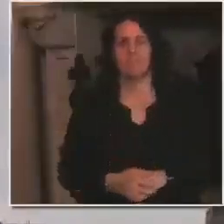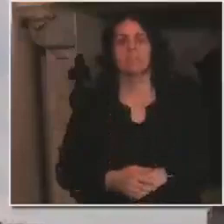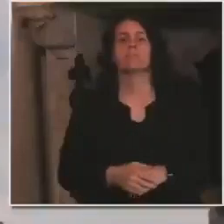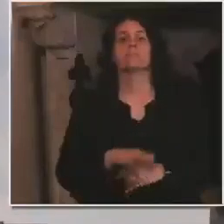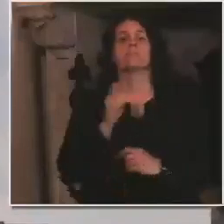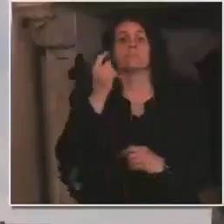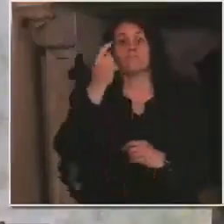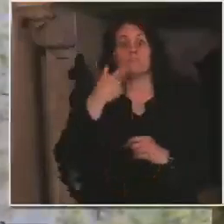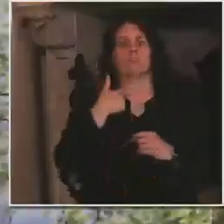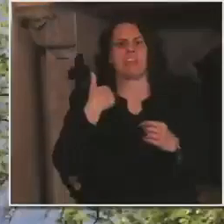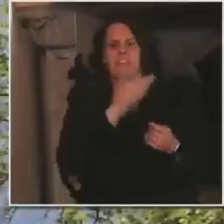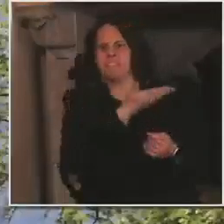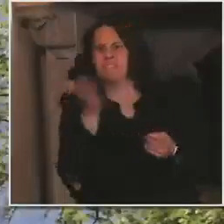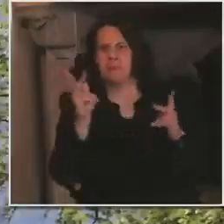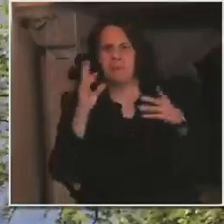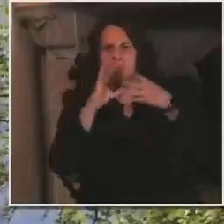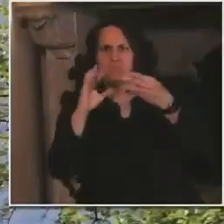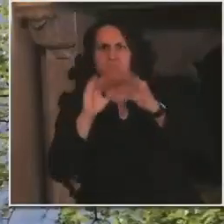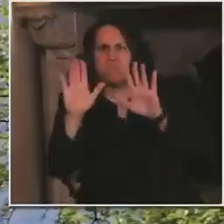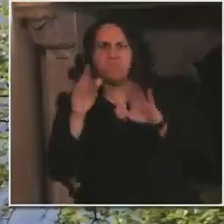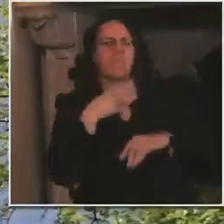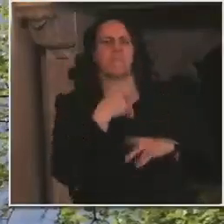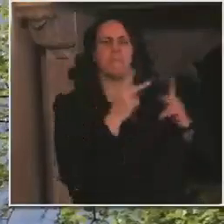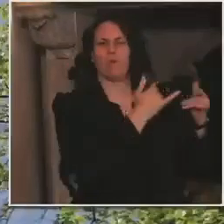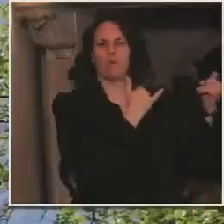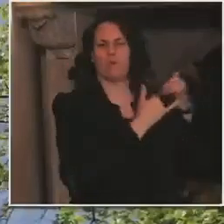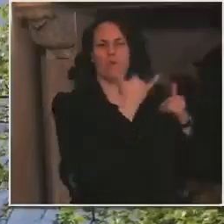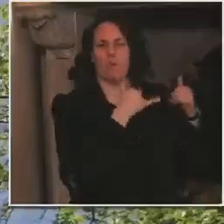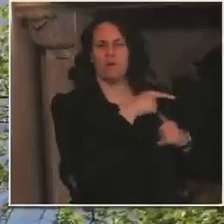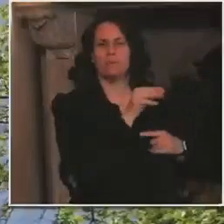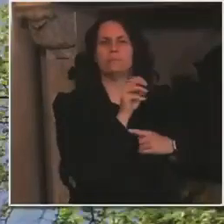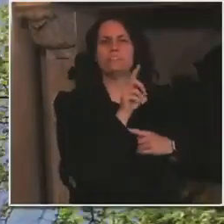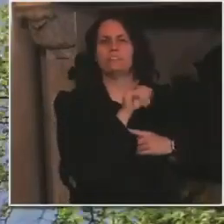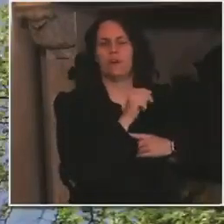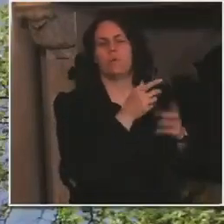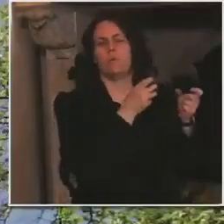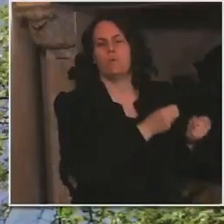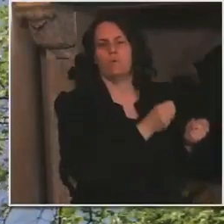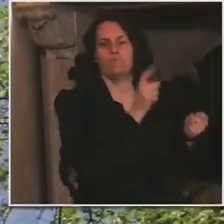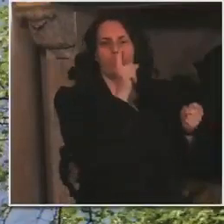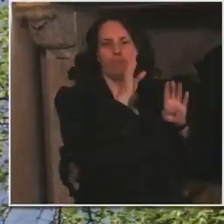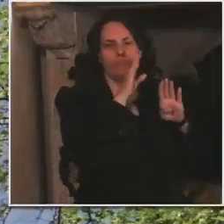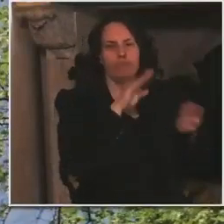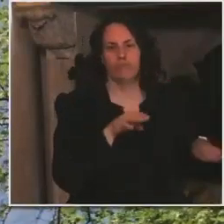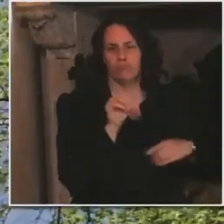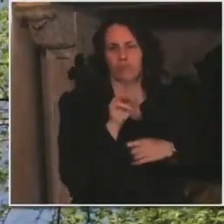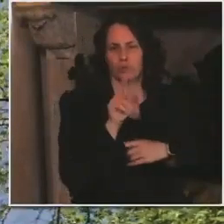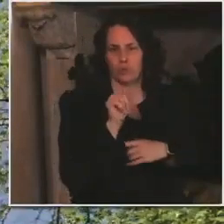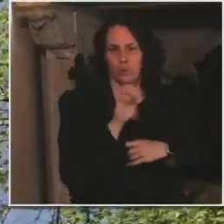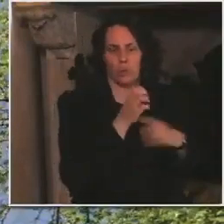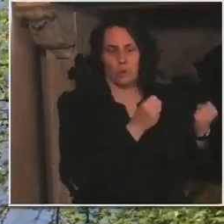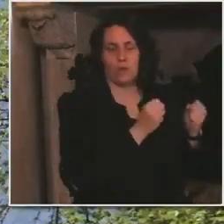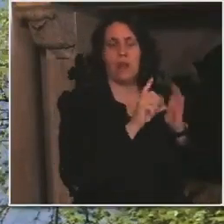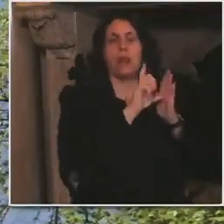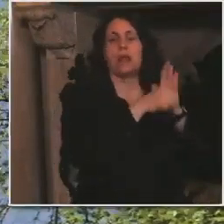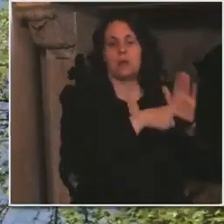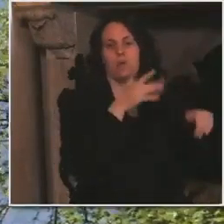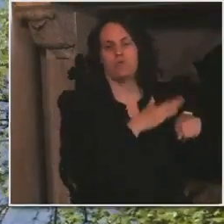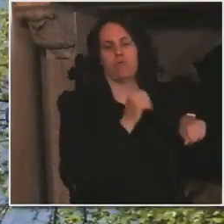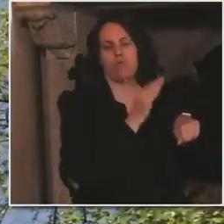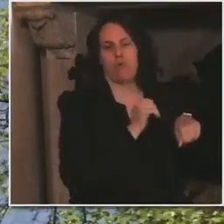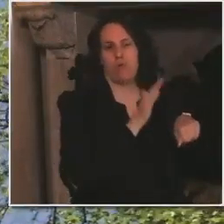to maintain quality audio to please keep your phones on mute until it's time to ask your question. If you're able to do so, please use star 6 to